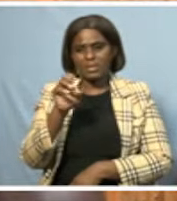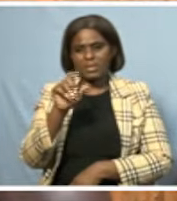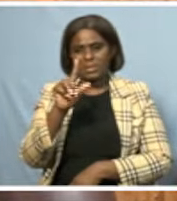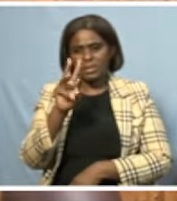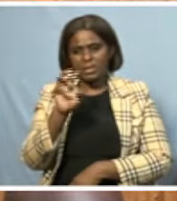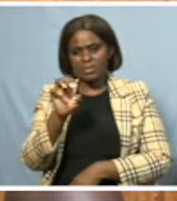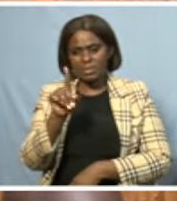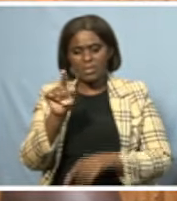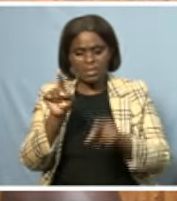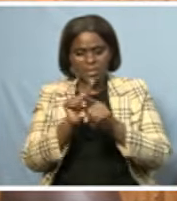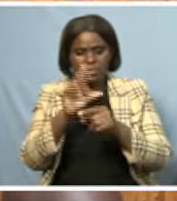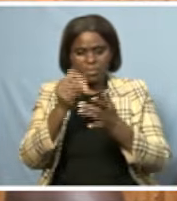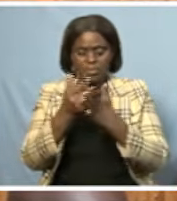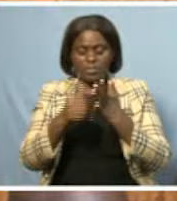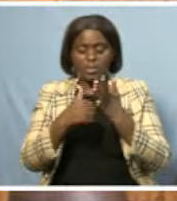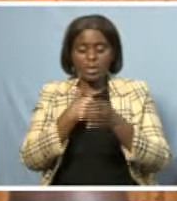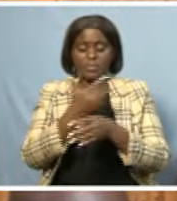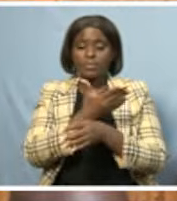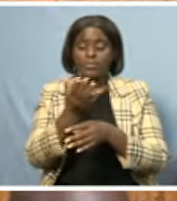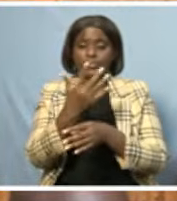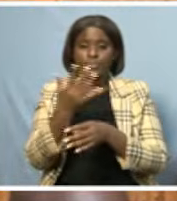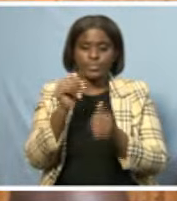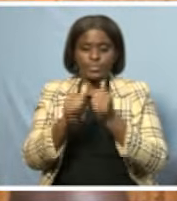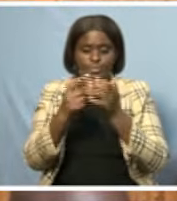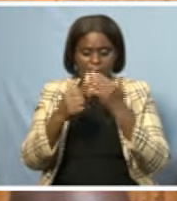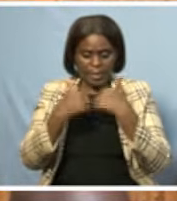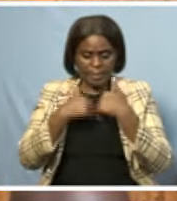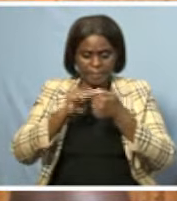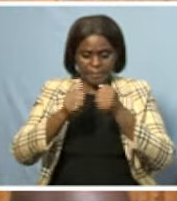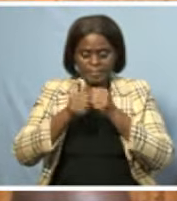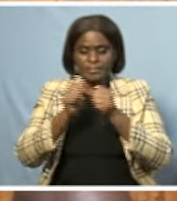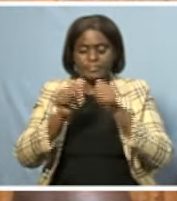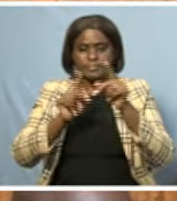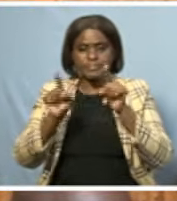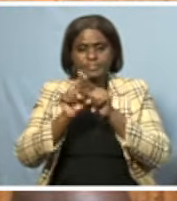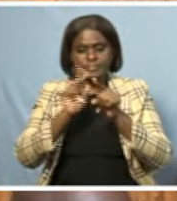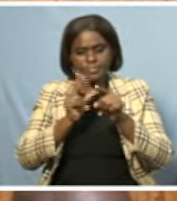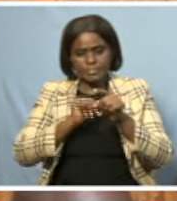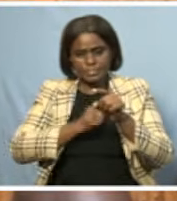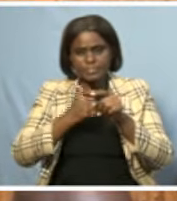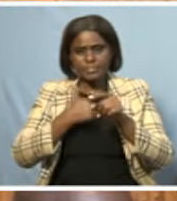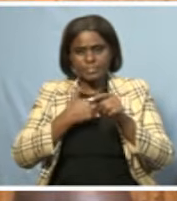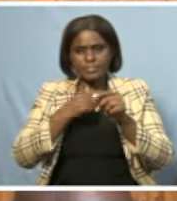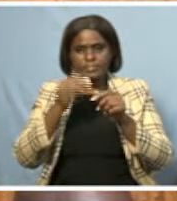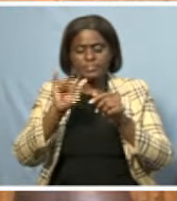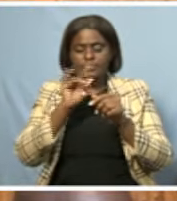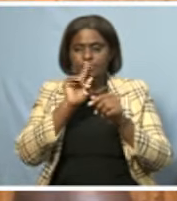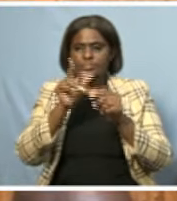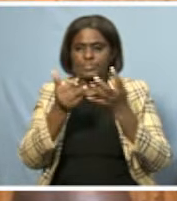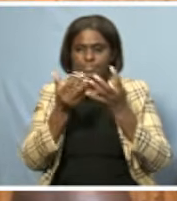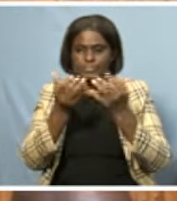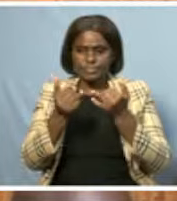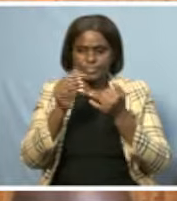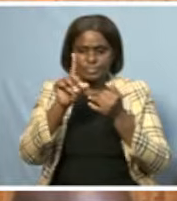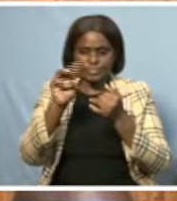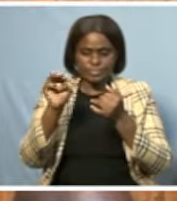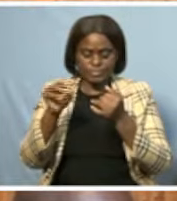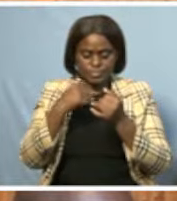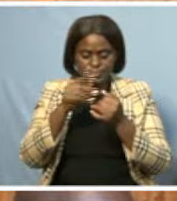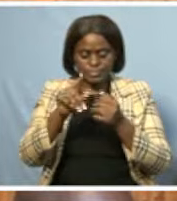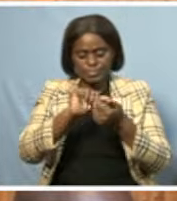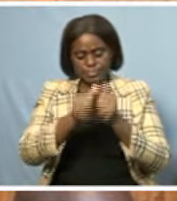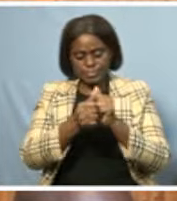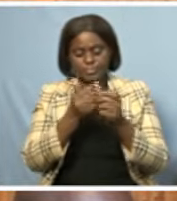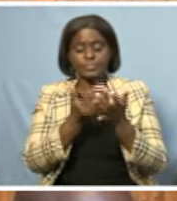are the things that affect our people and affect us, Madam Speaker, why we want DMMU to have this